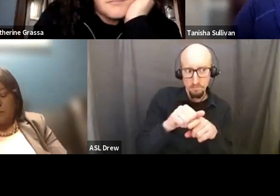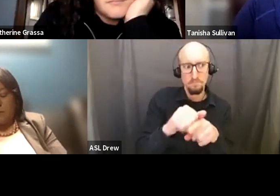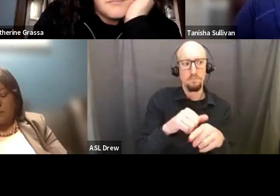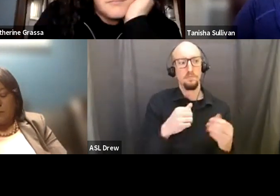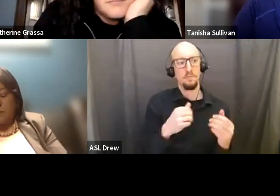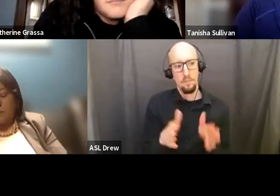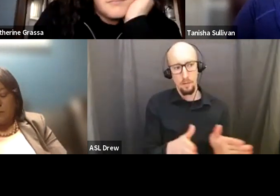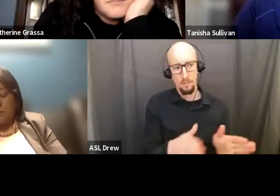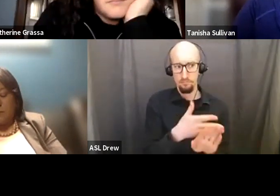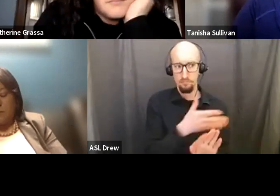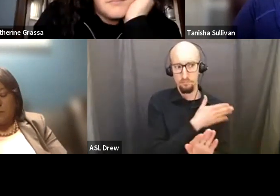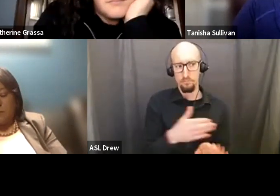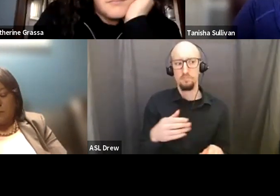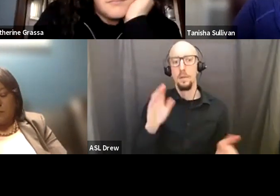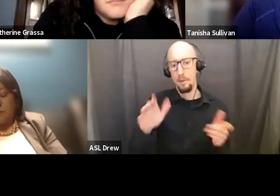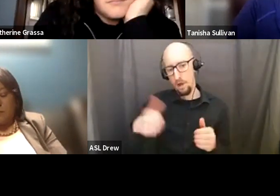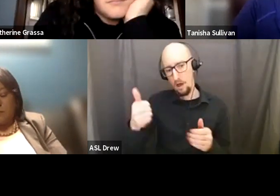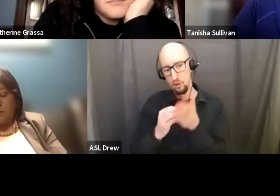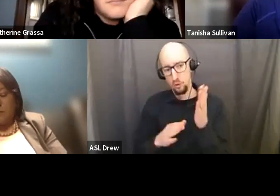school. Thank you.